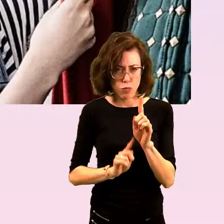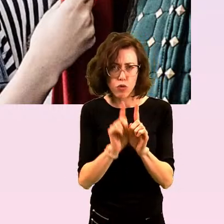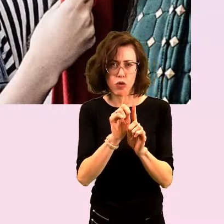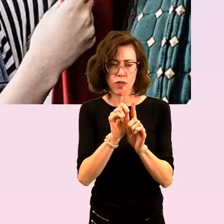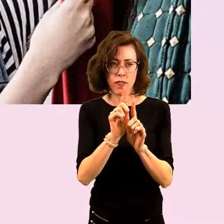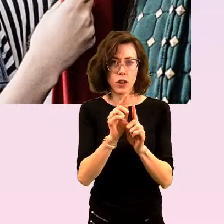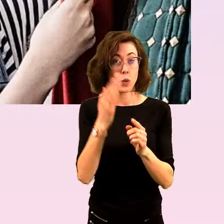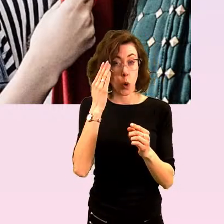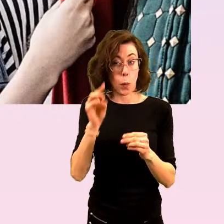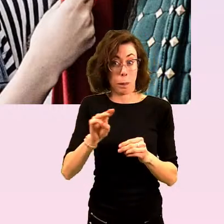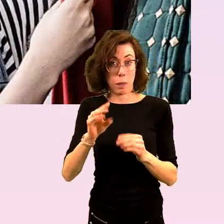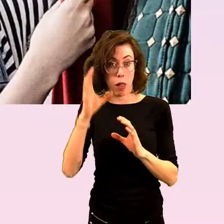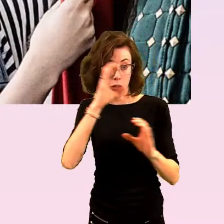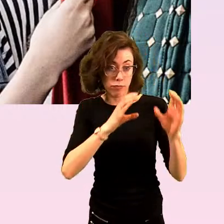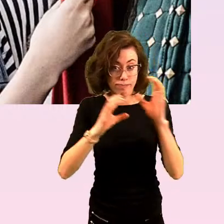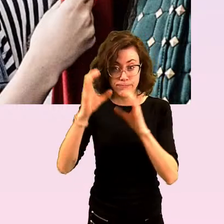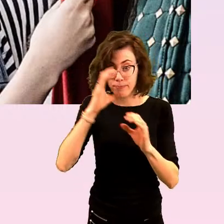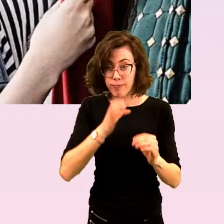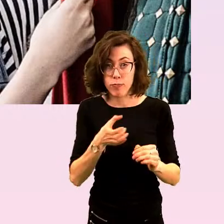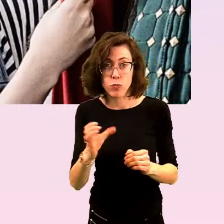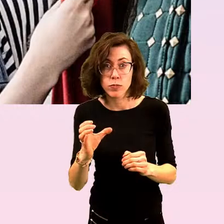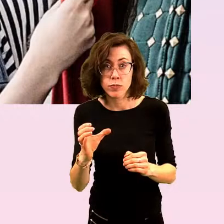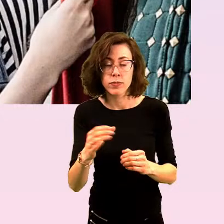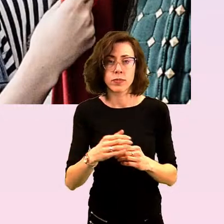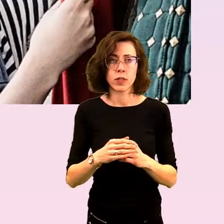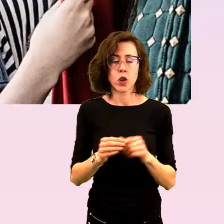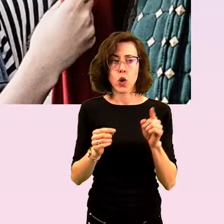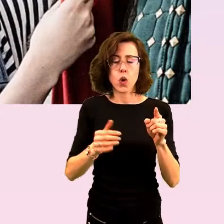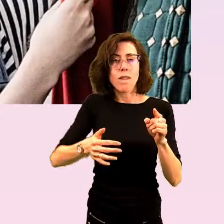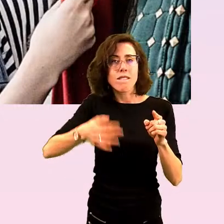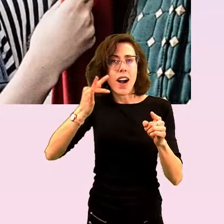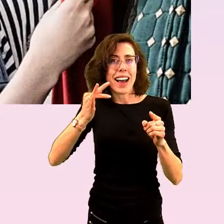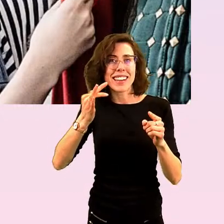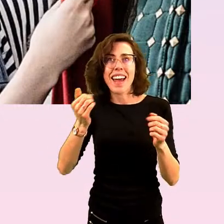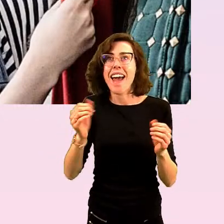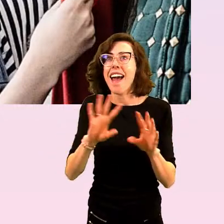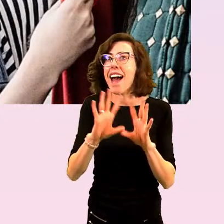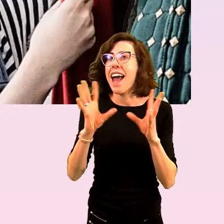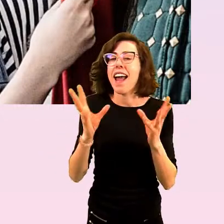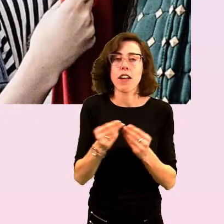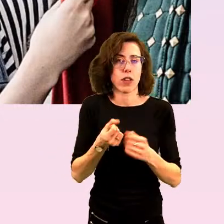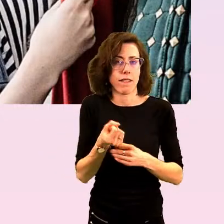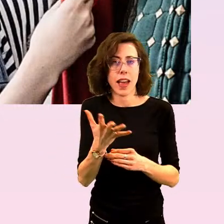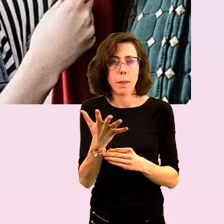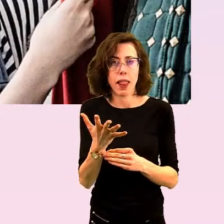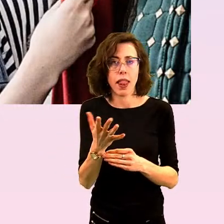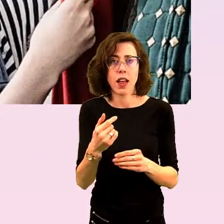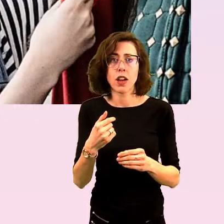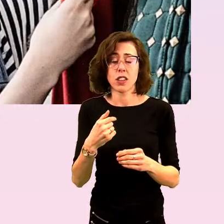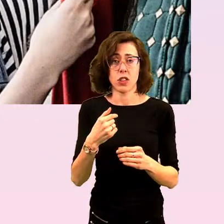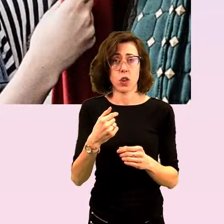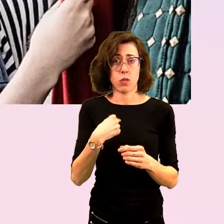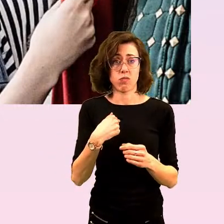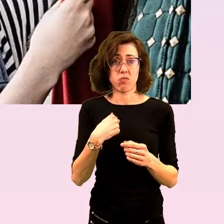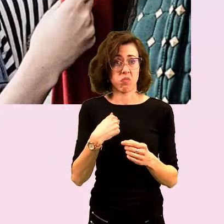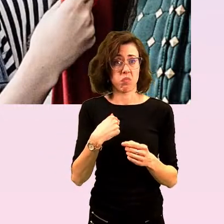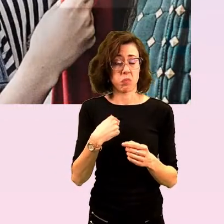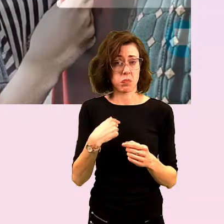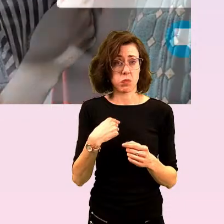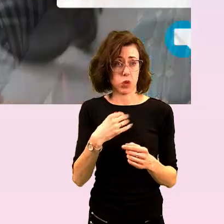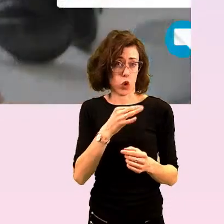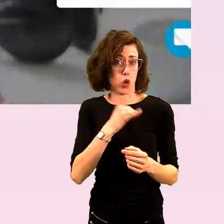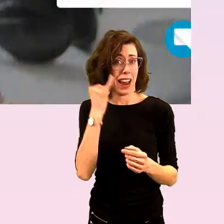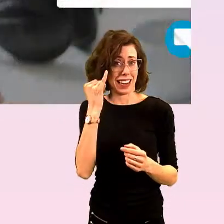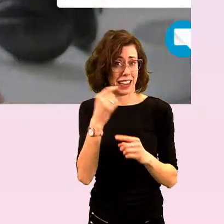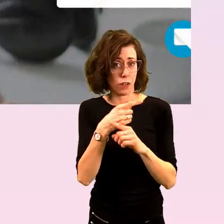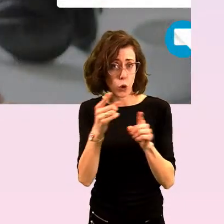reasons. But this is where you'll find what's actually available at the moment. So I would certainly suggest that you have a look at